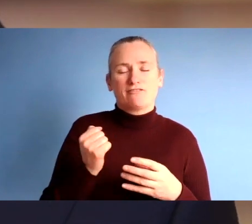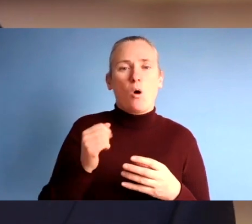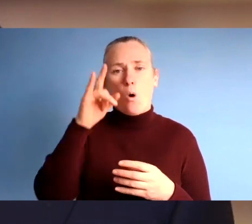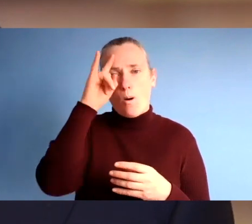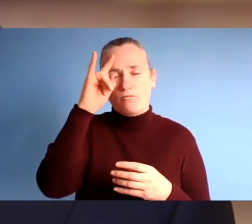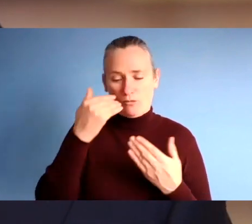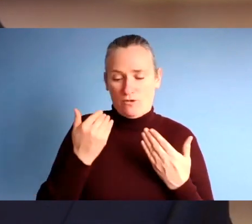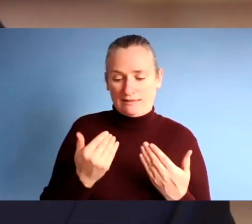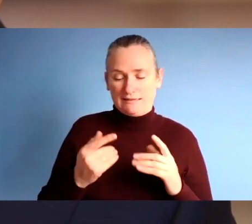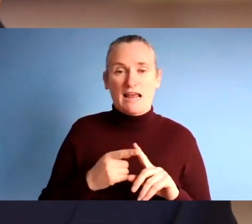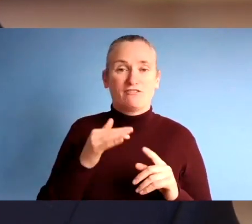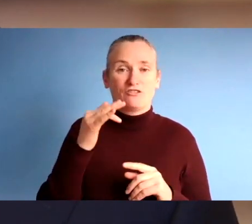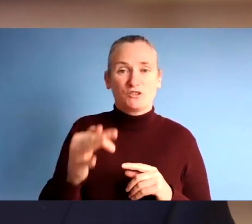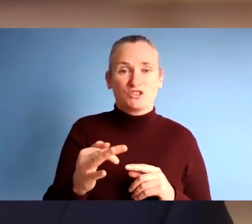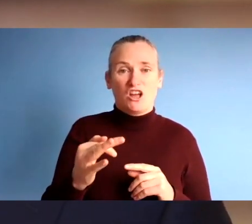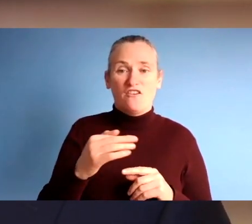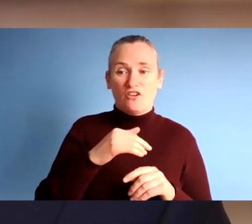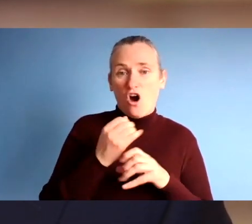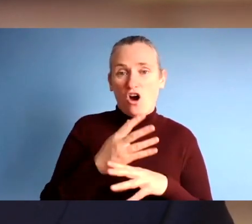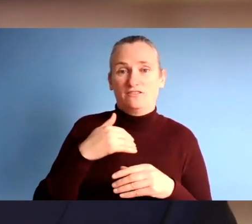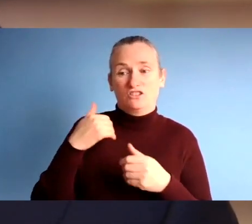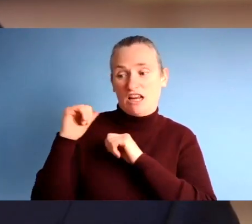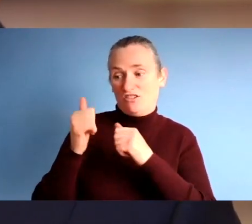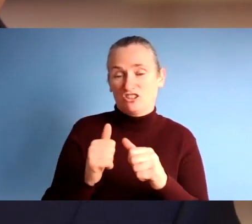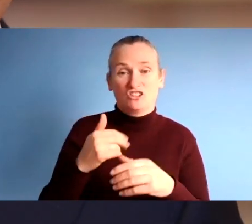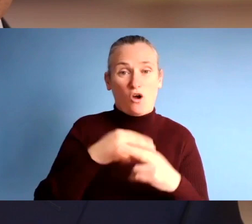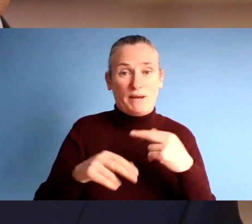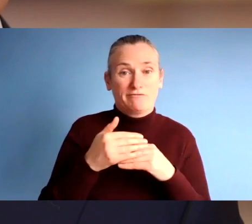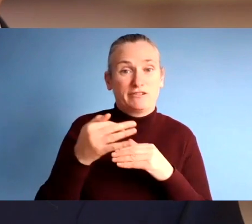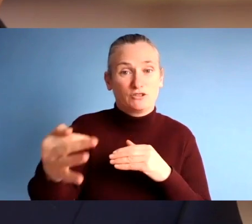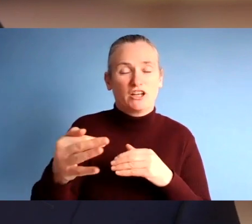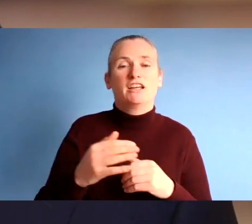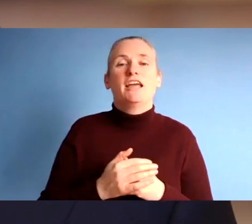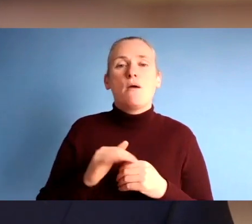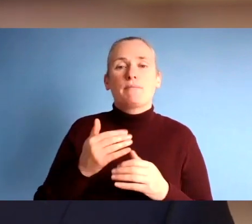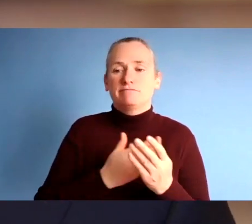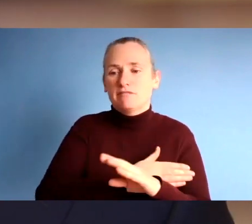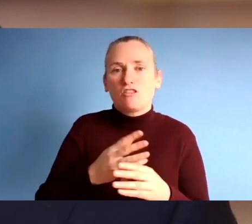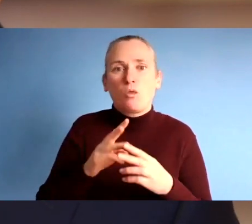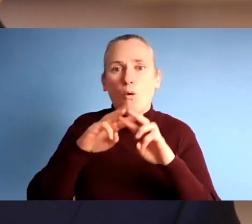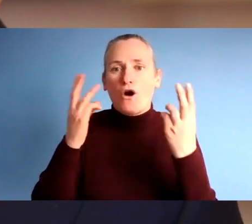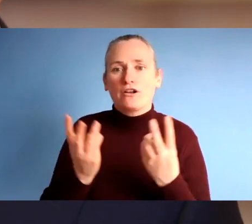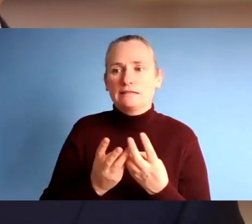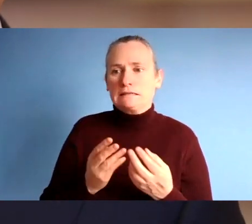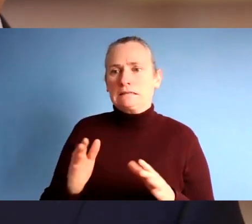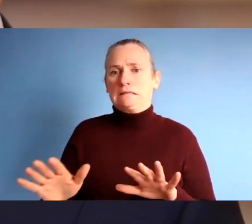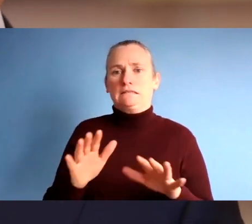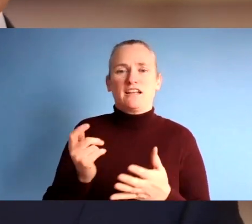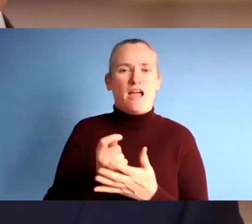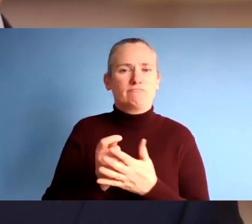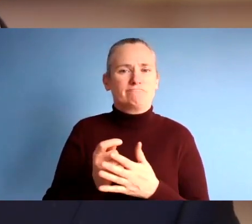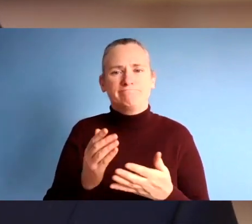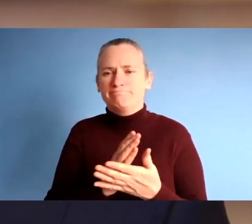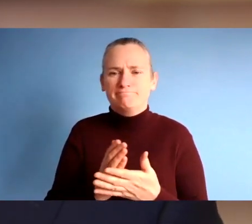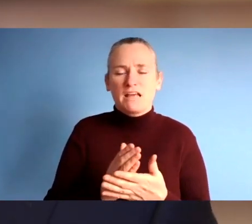and the future for all of the generations ahead of you. While you may be heading out into the world at an uncertain time, I'm